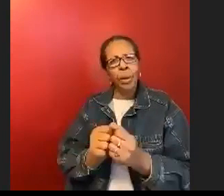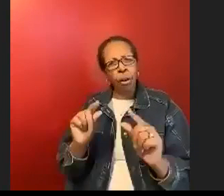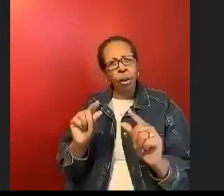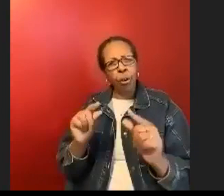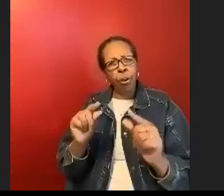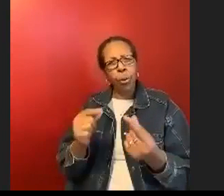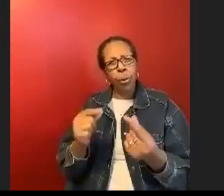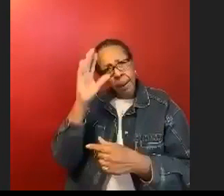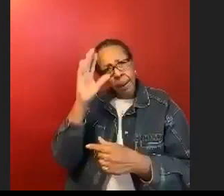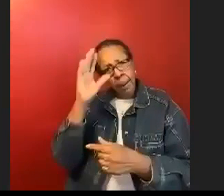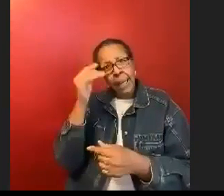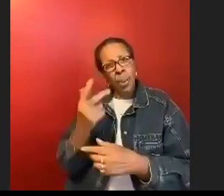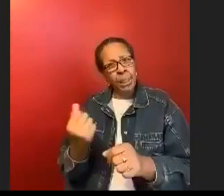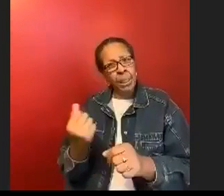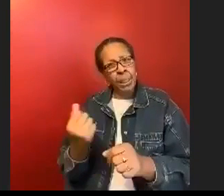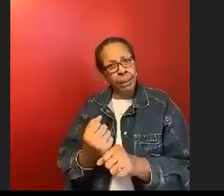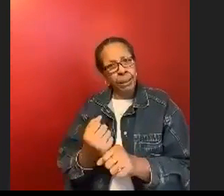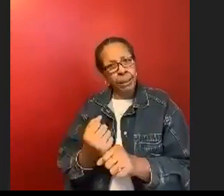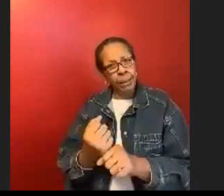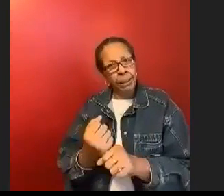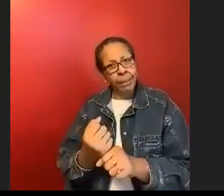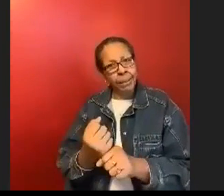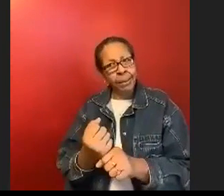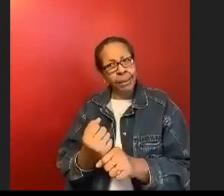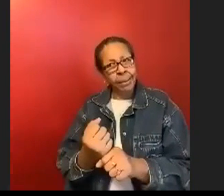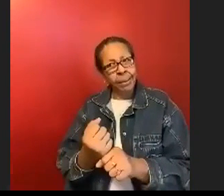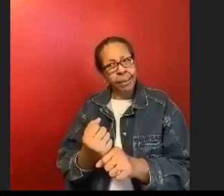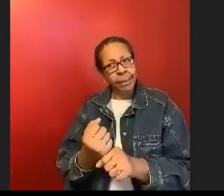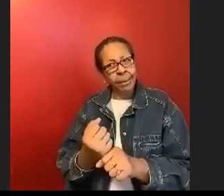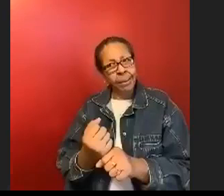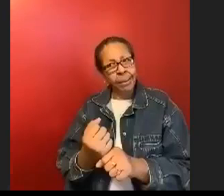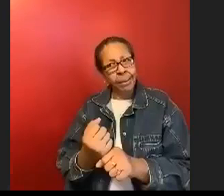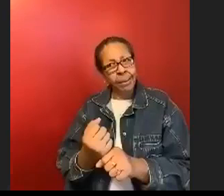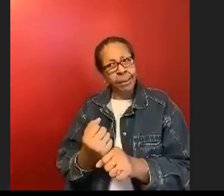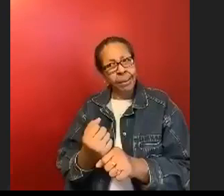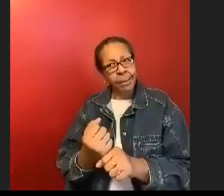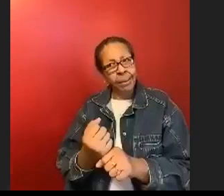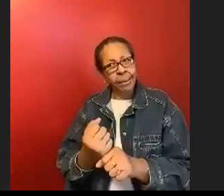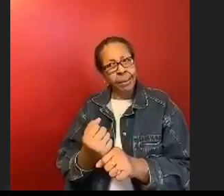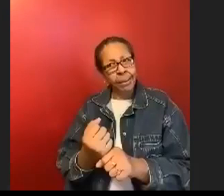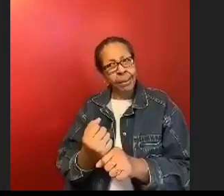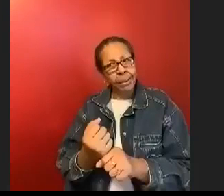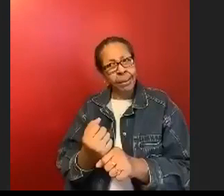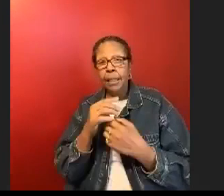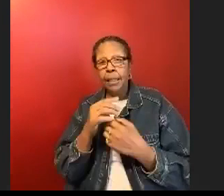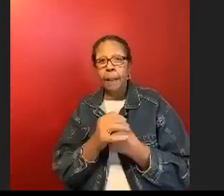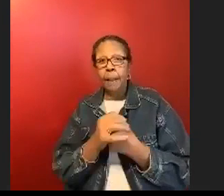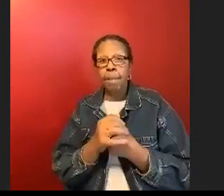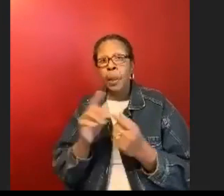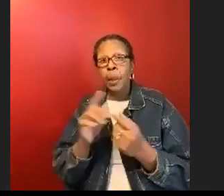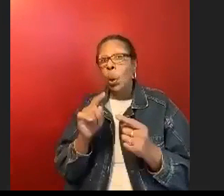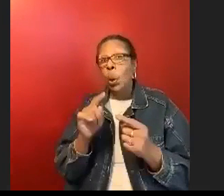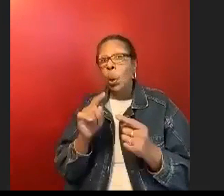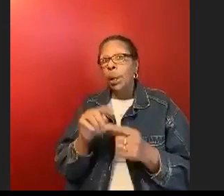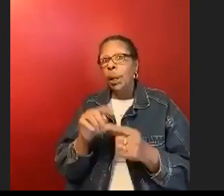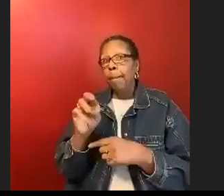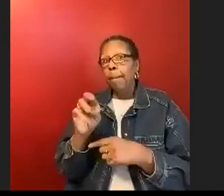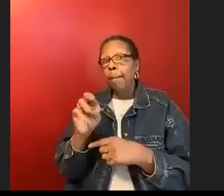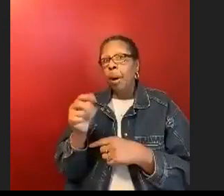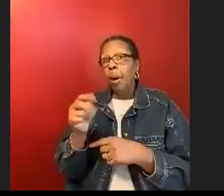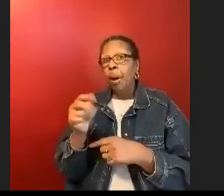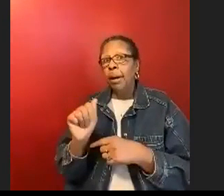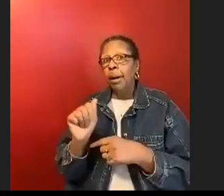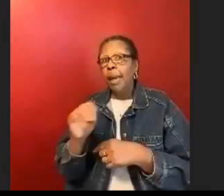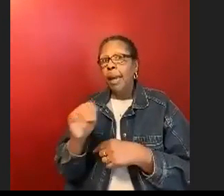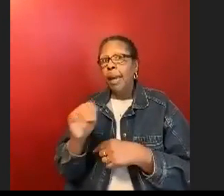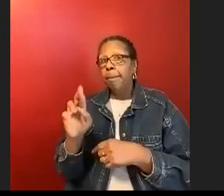may recall, when Martha and Mary sent for Jesus and they said, Lord, our brother Lazarus is dying.